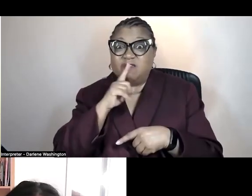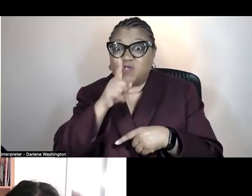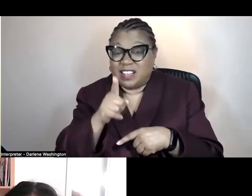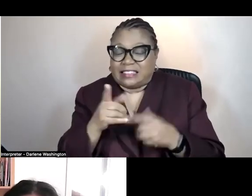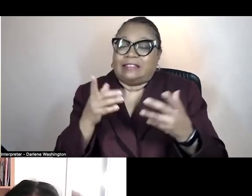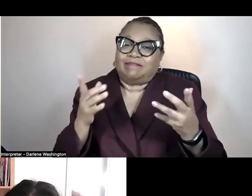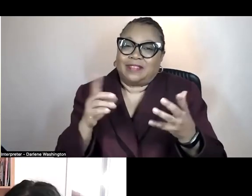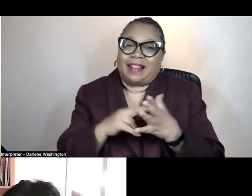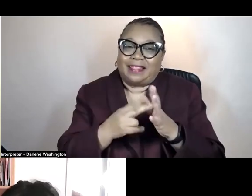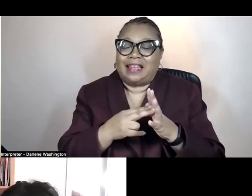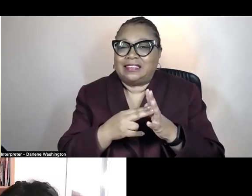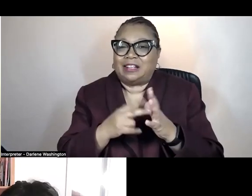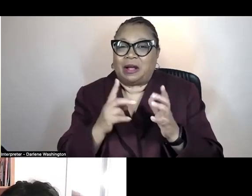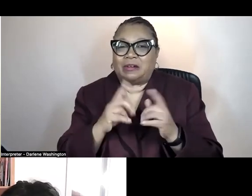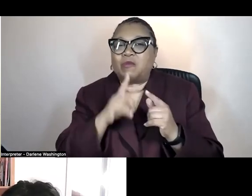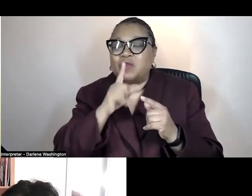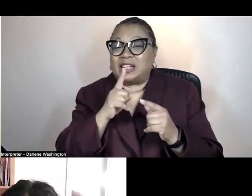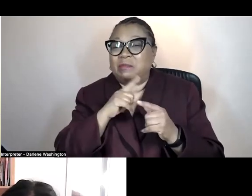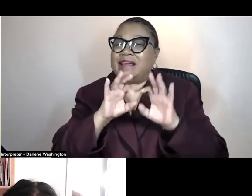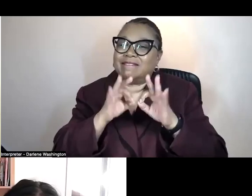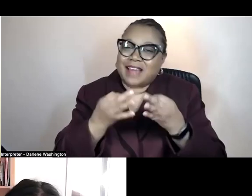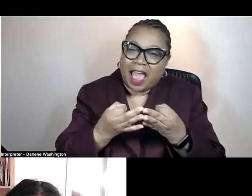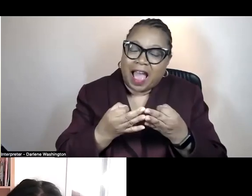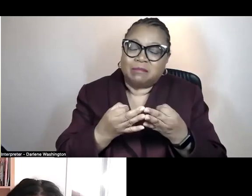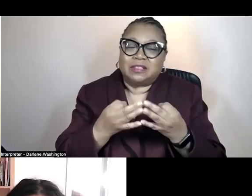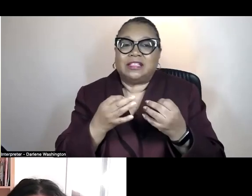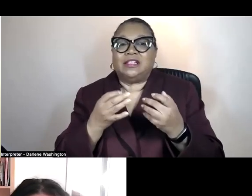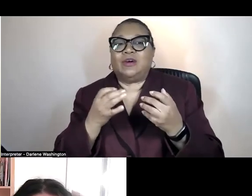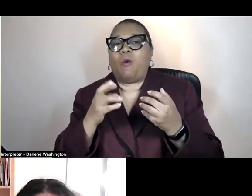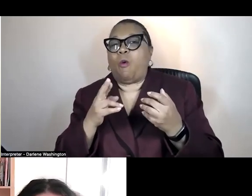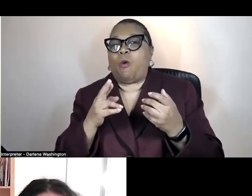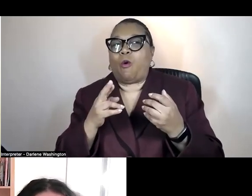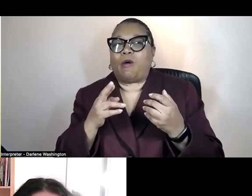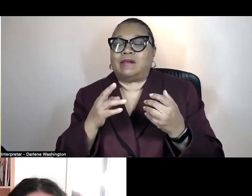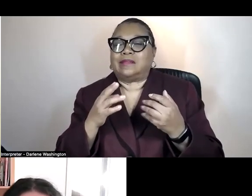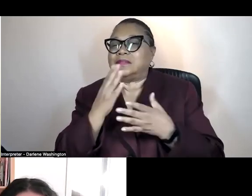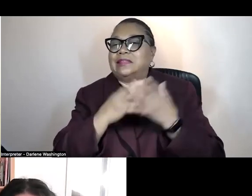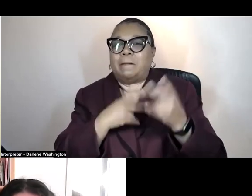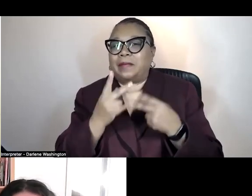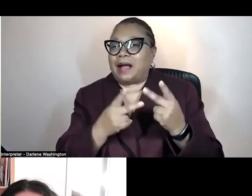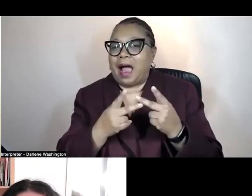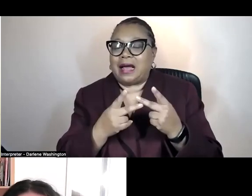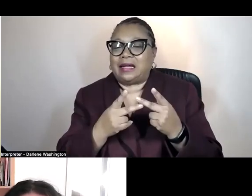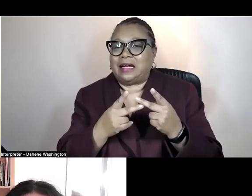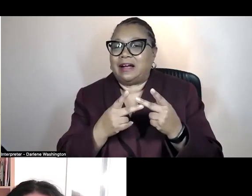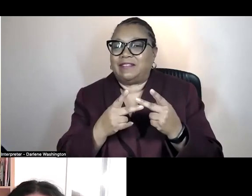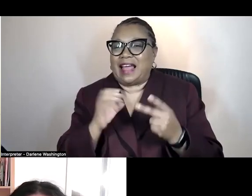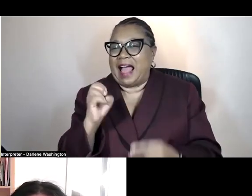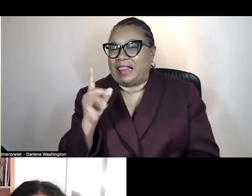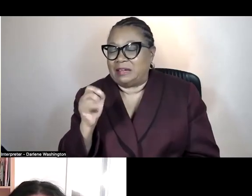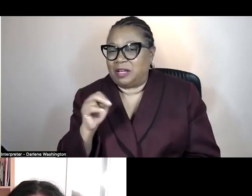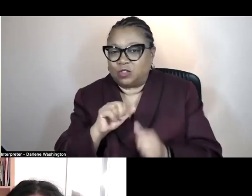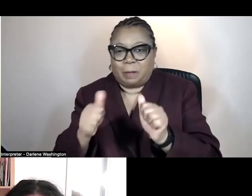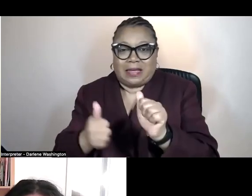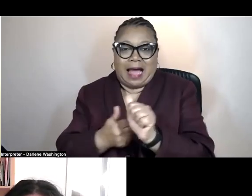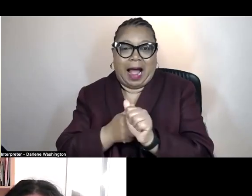film, then it's going to be family, or there's going to be some kind of thematic elements or